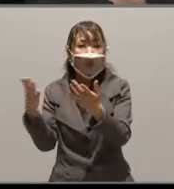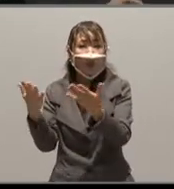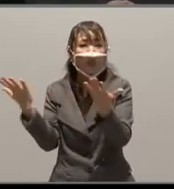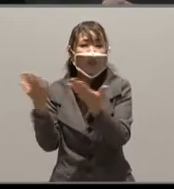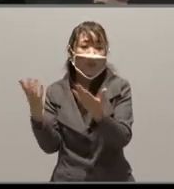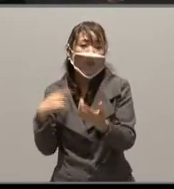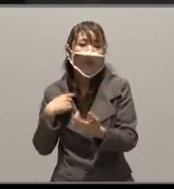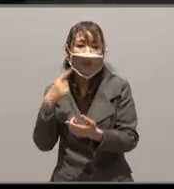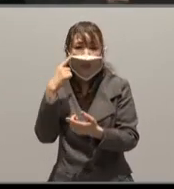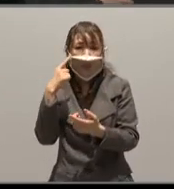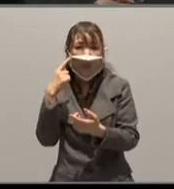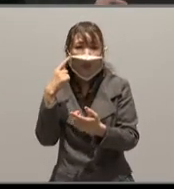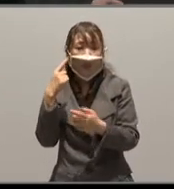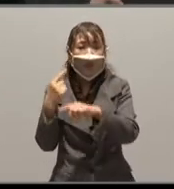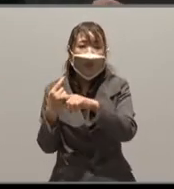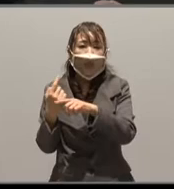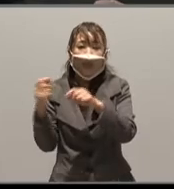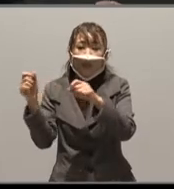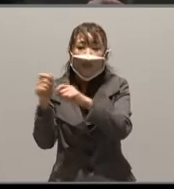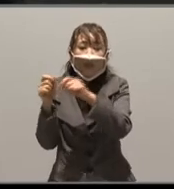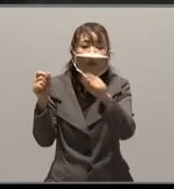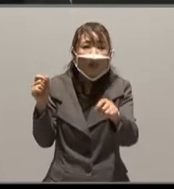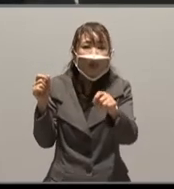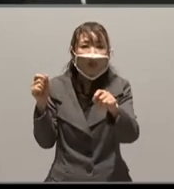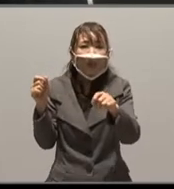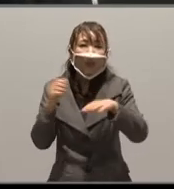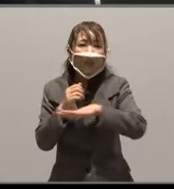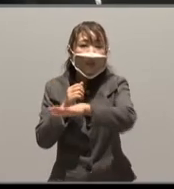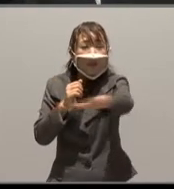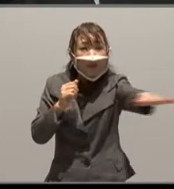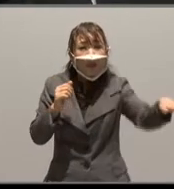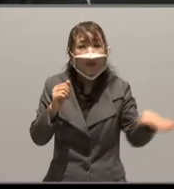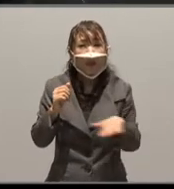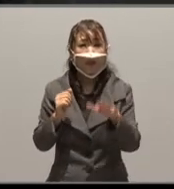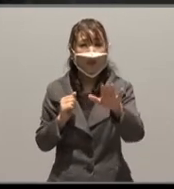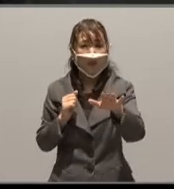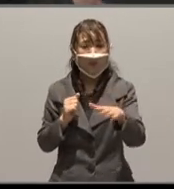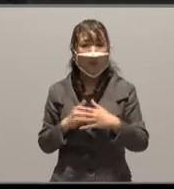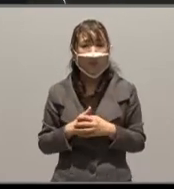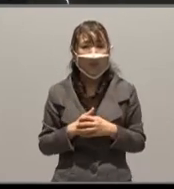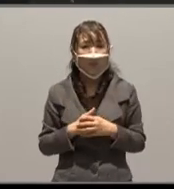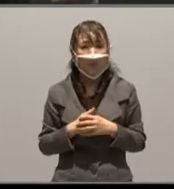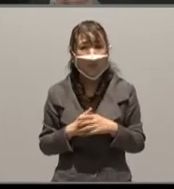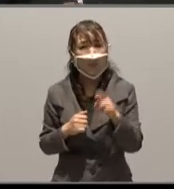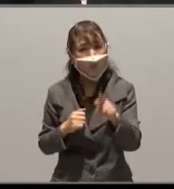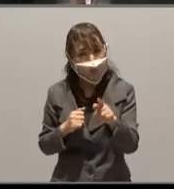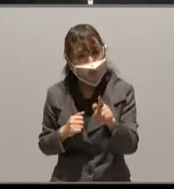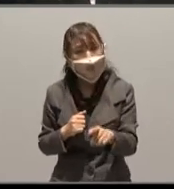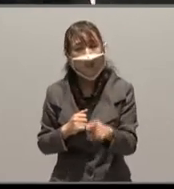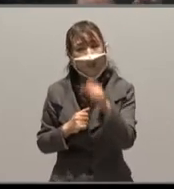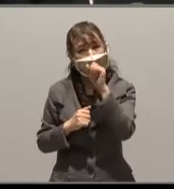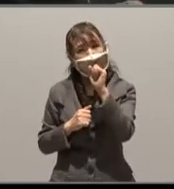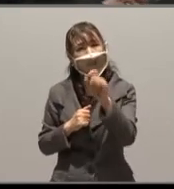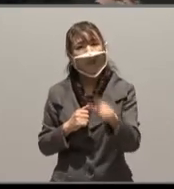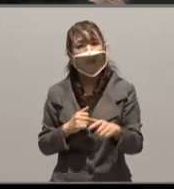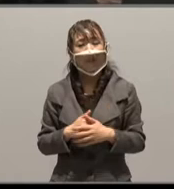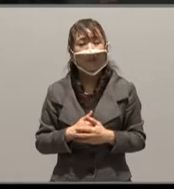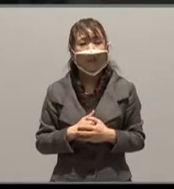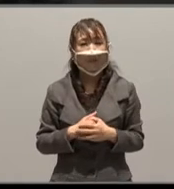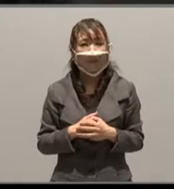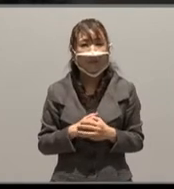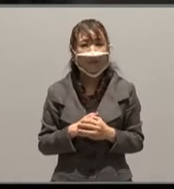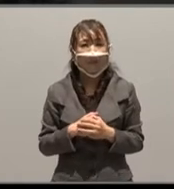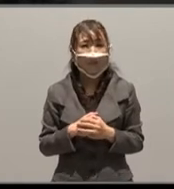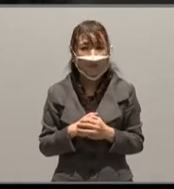1998, I started to work this Sakura Kosen Hospital. Next to this hospital, there was a large garden called Sakura